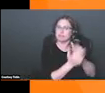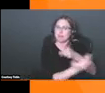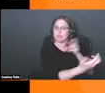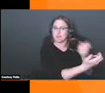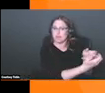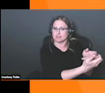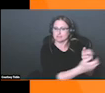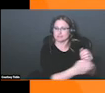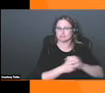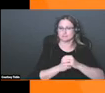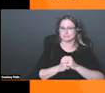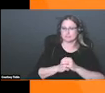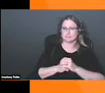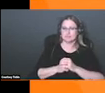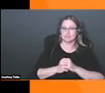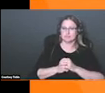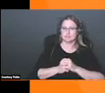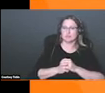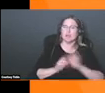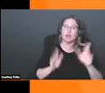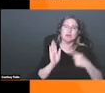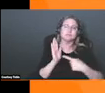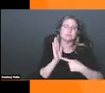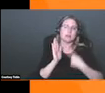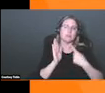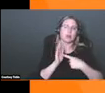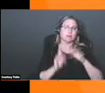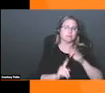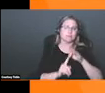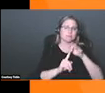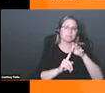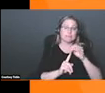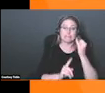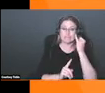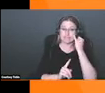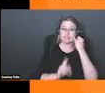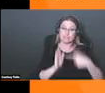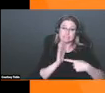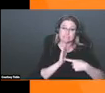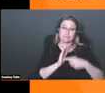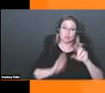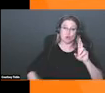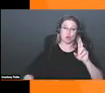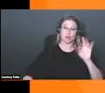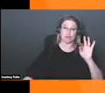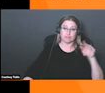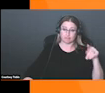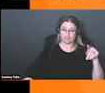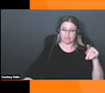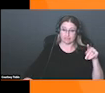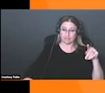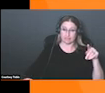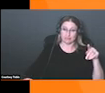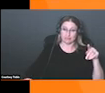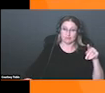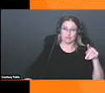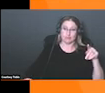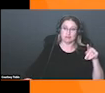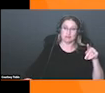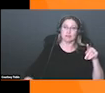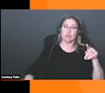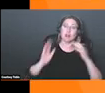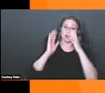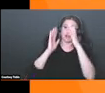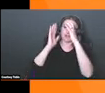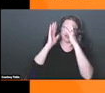sometimes, often where I make an exception with, especially with a request for proposal and RFP, is I will at the